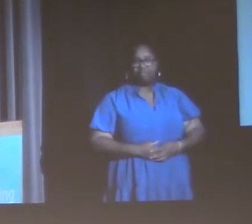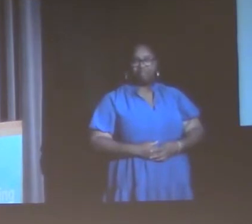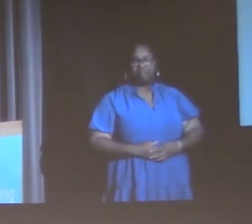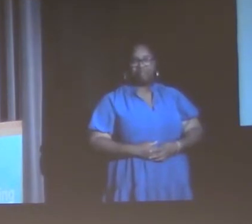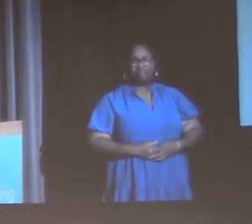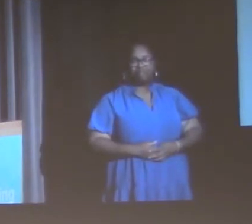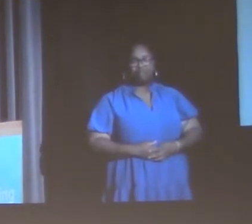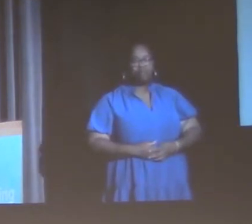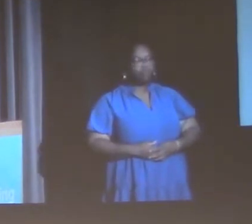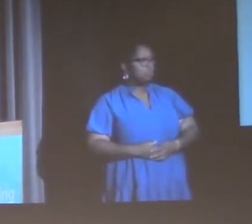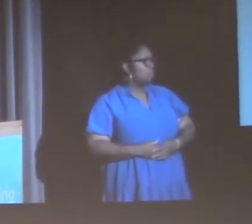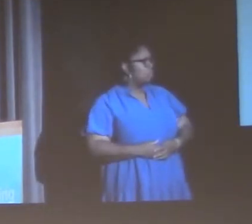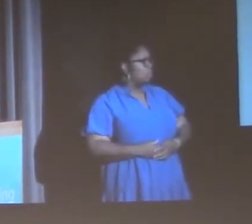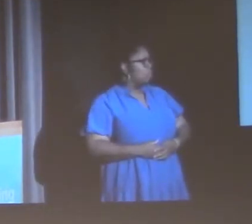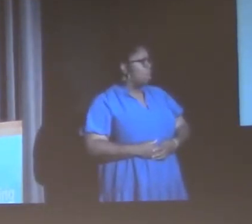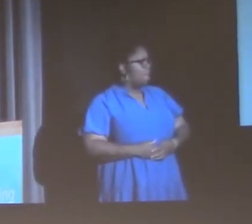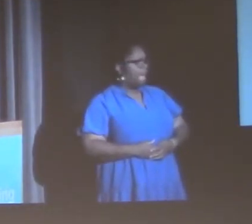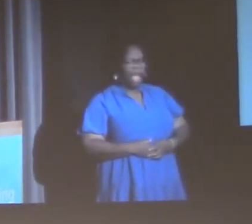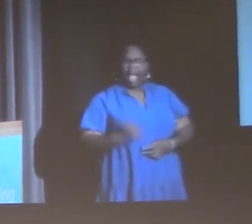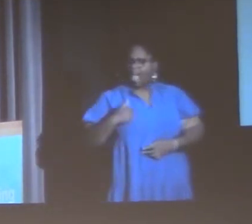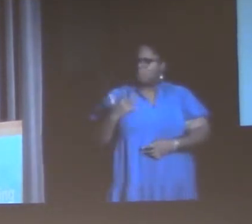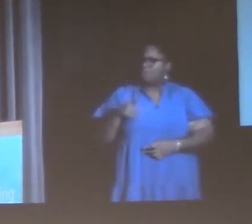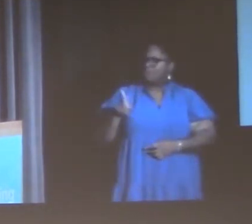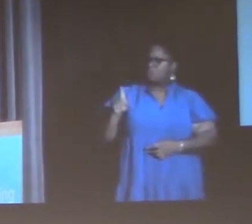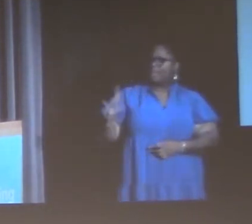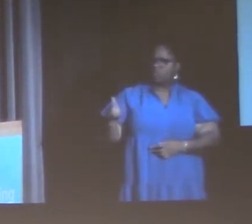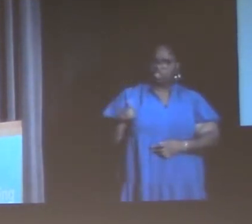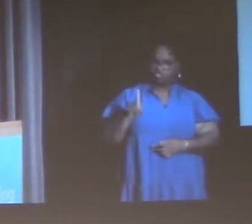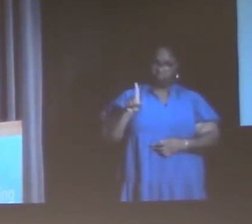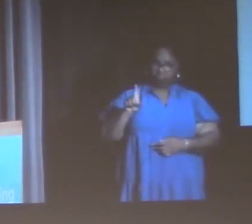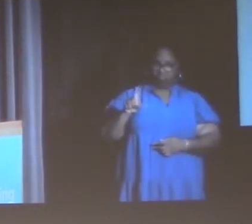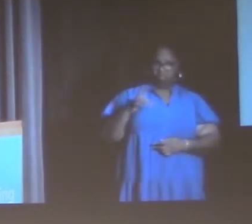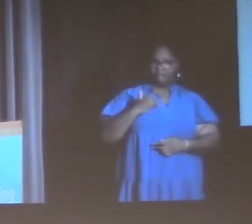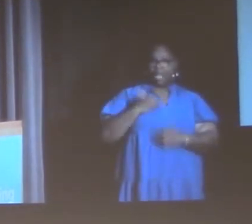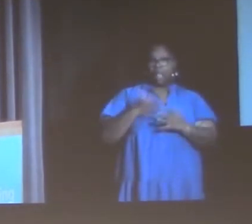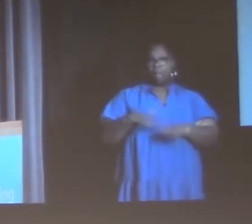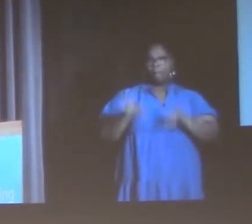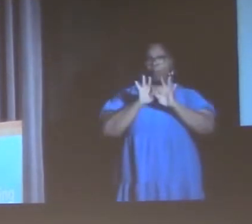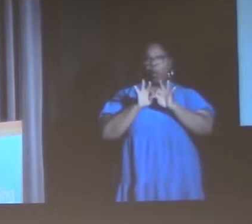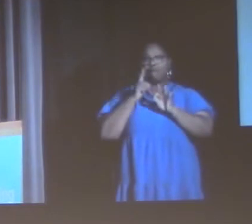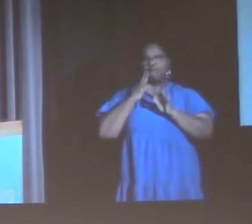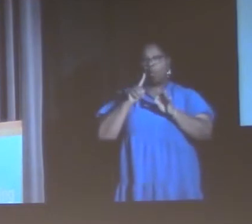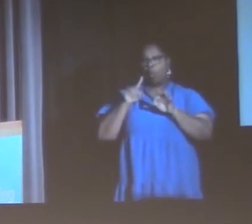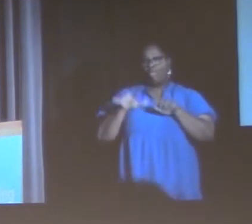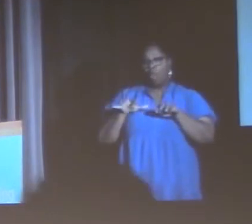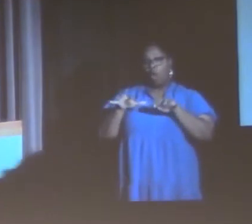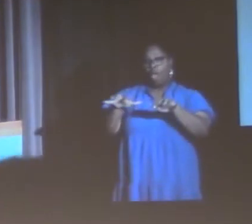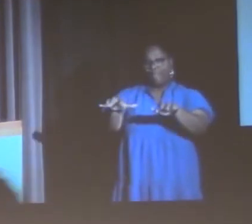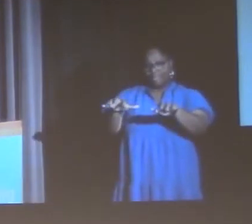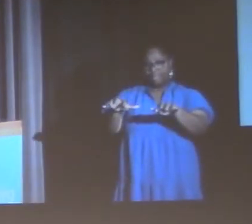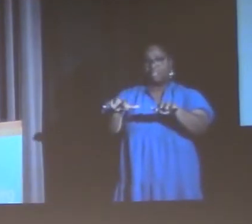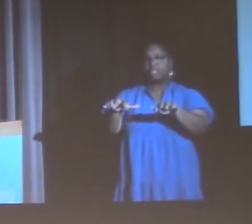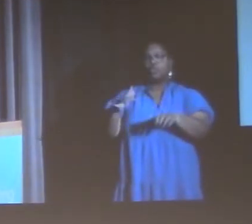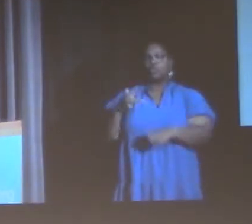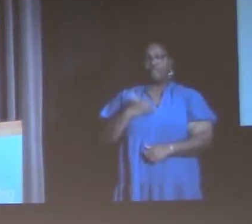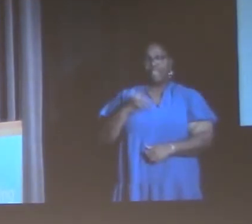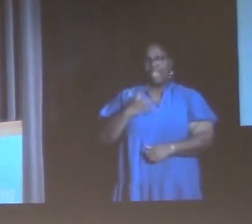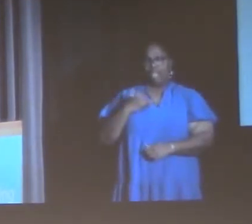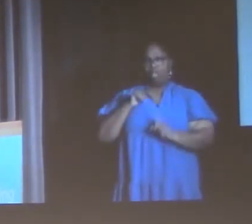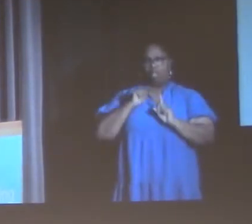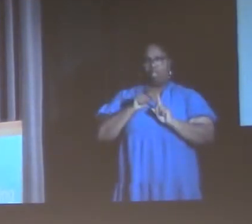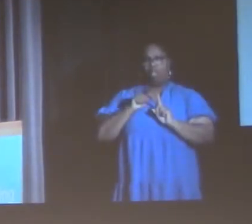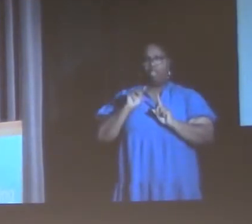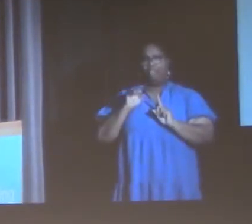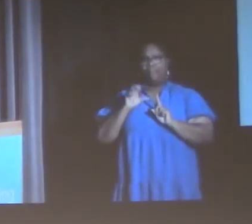I just wanted to ask a question, which is how important do you think it is for the audience to feel that the main character is in